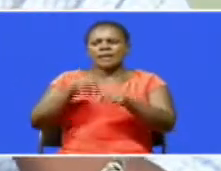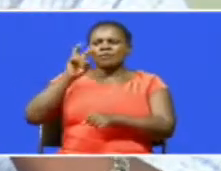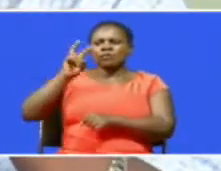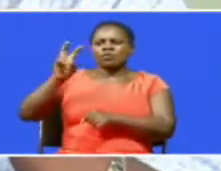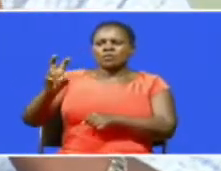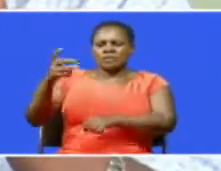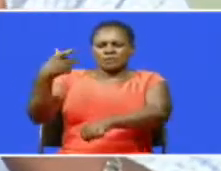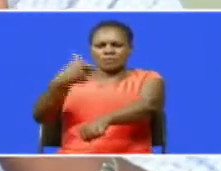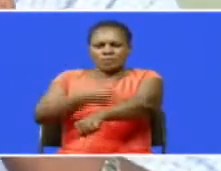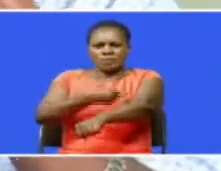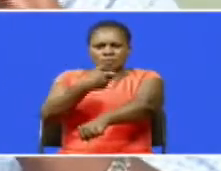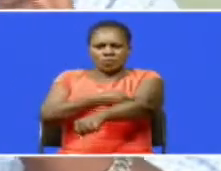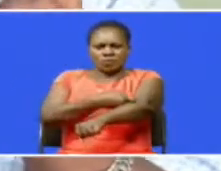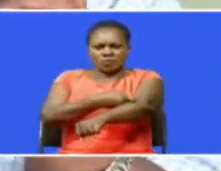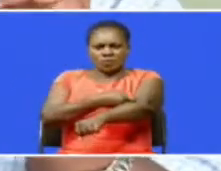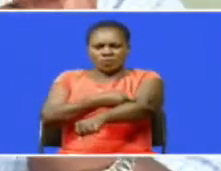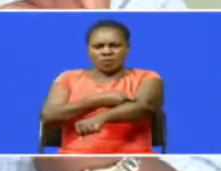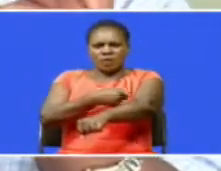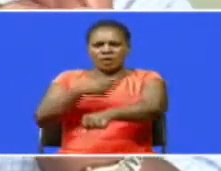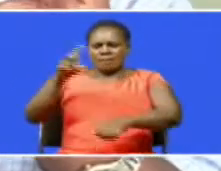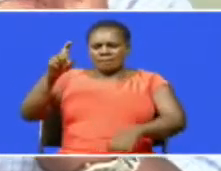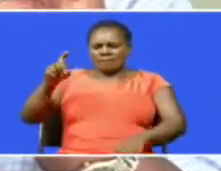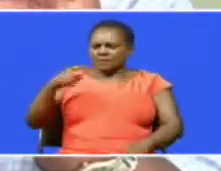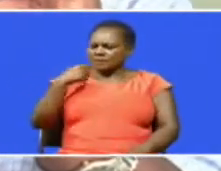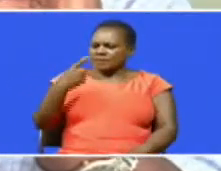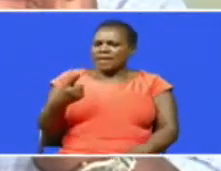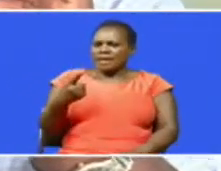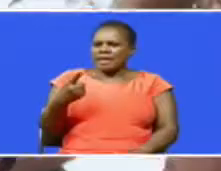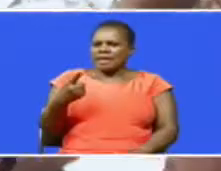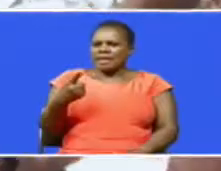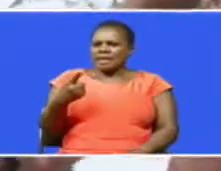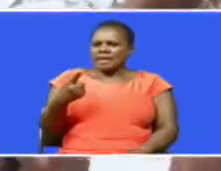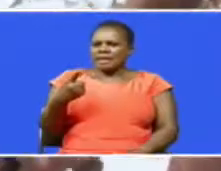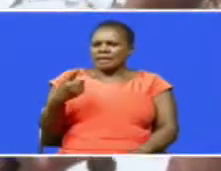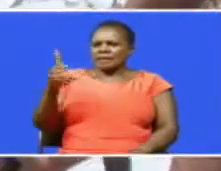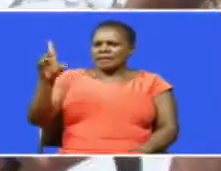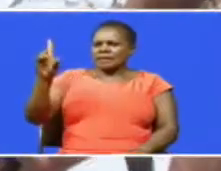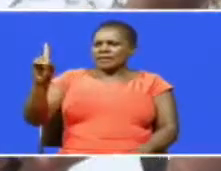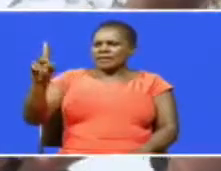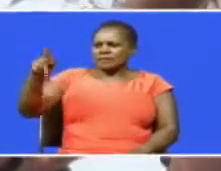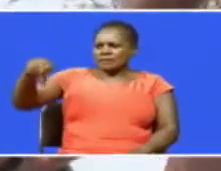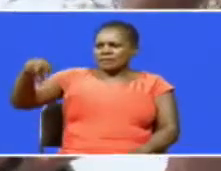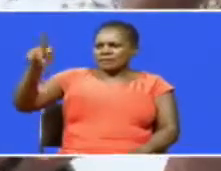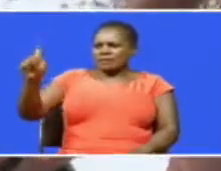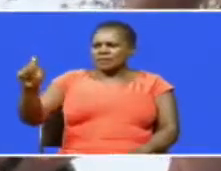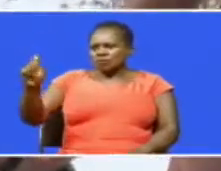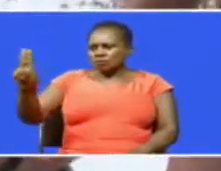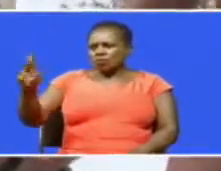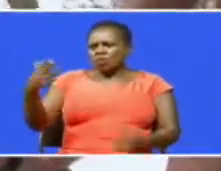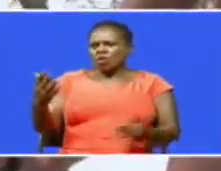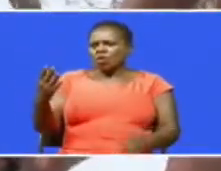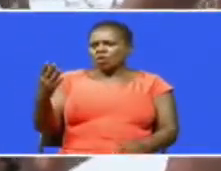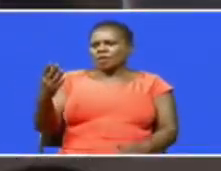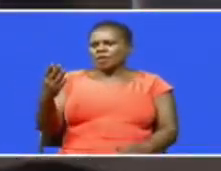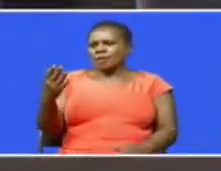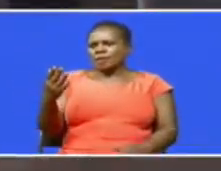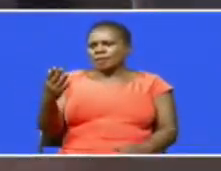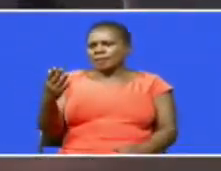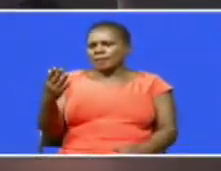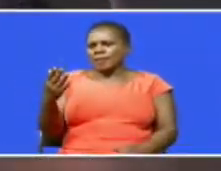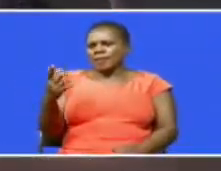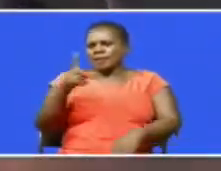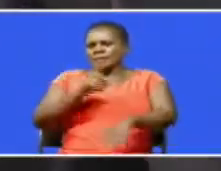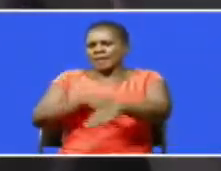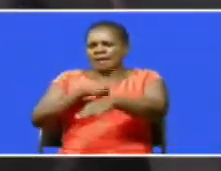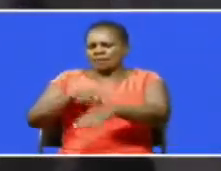at vaccination coverage, you have to say, is it at DPT2, the second one, or DPT3, right?